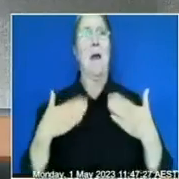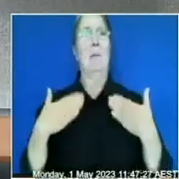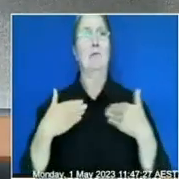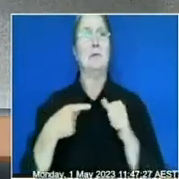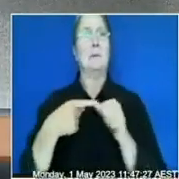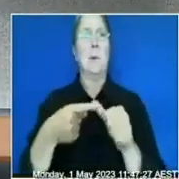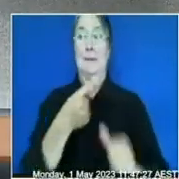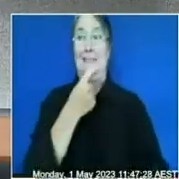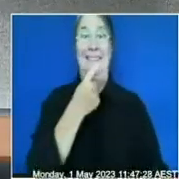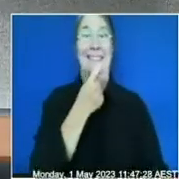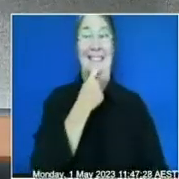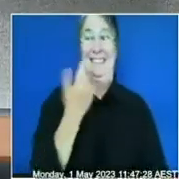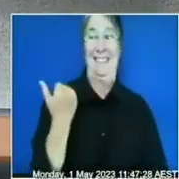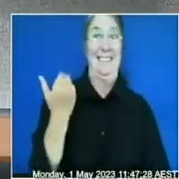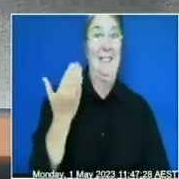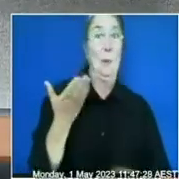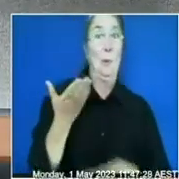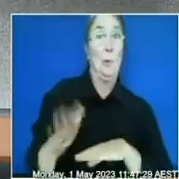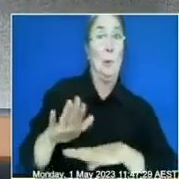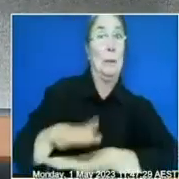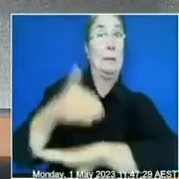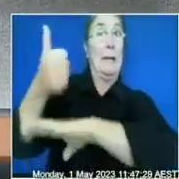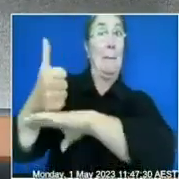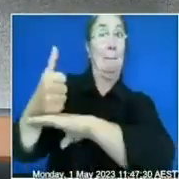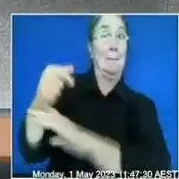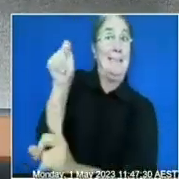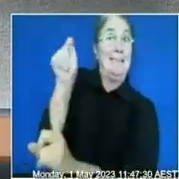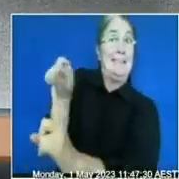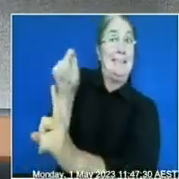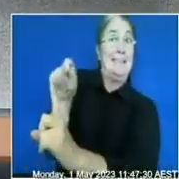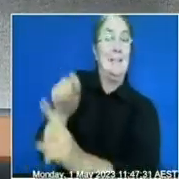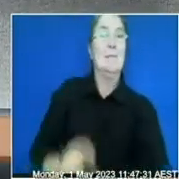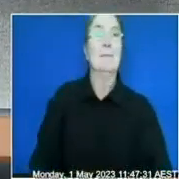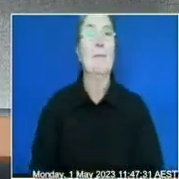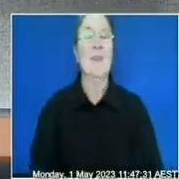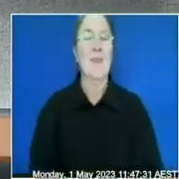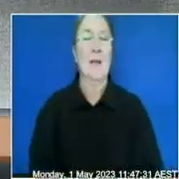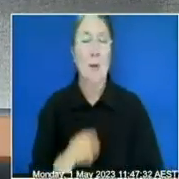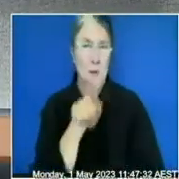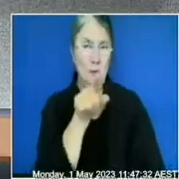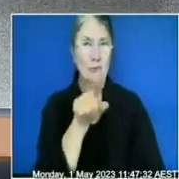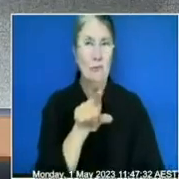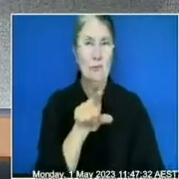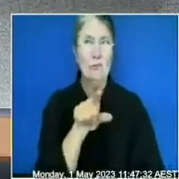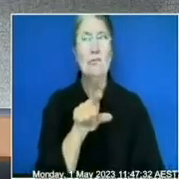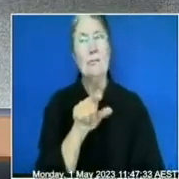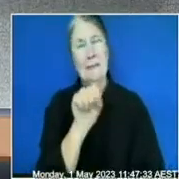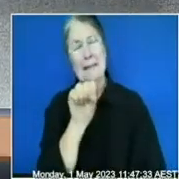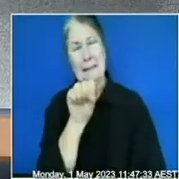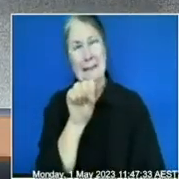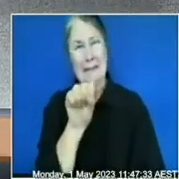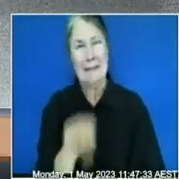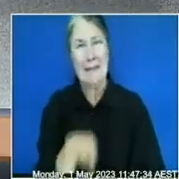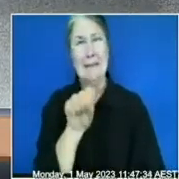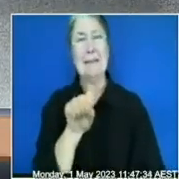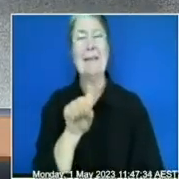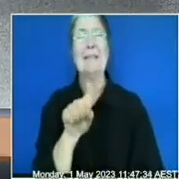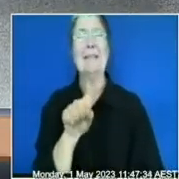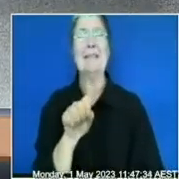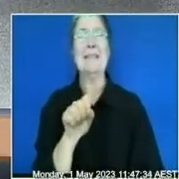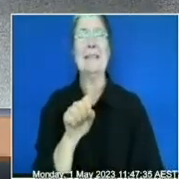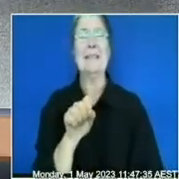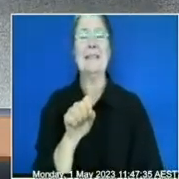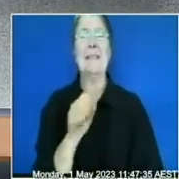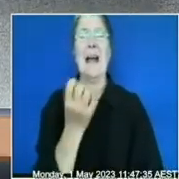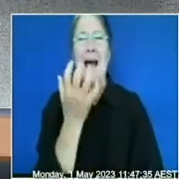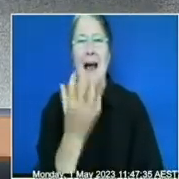dedicated response with outreach services and sobering centres, that people still may call police as the first responder. And